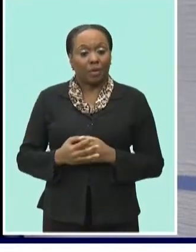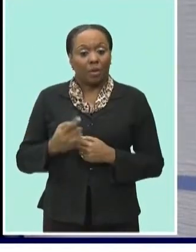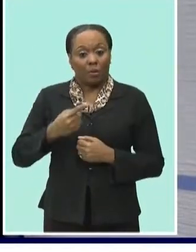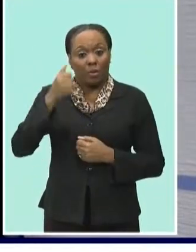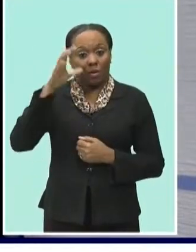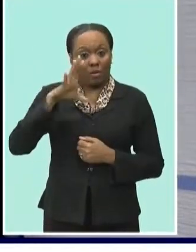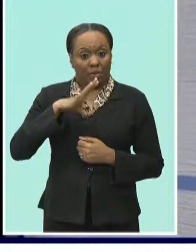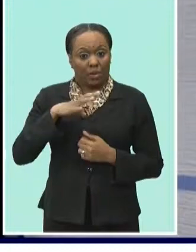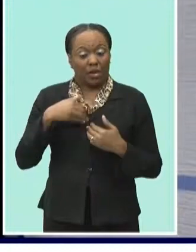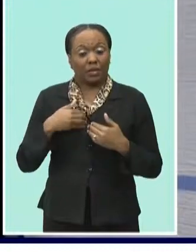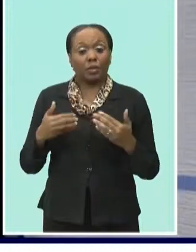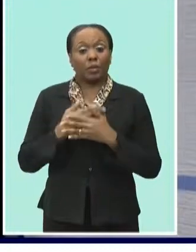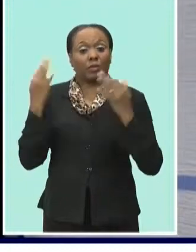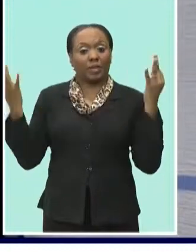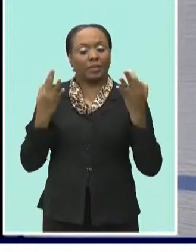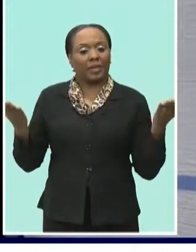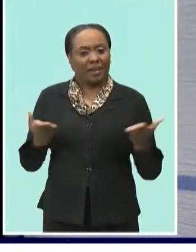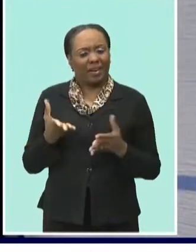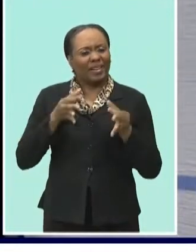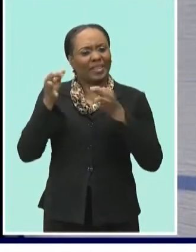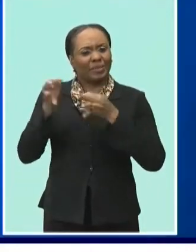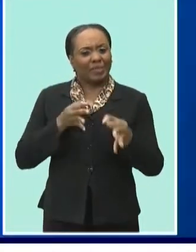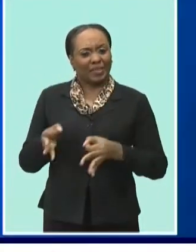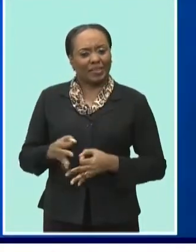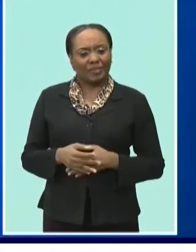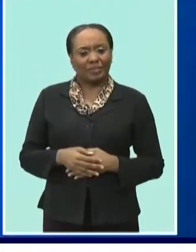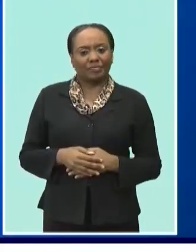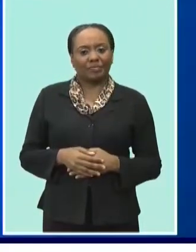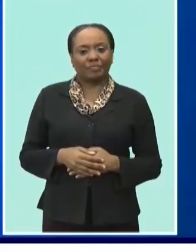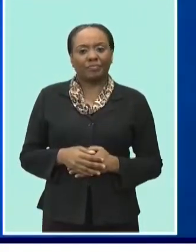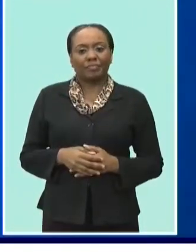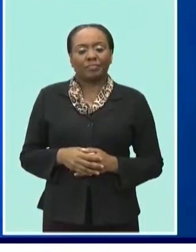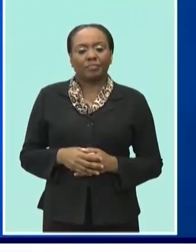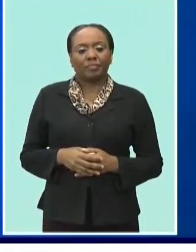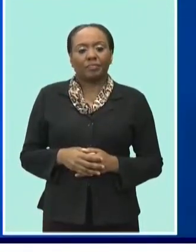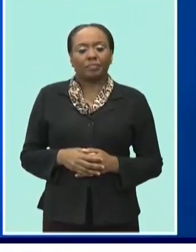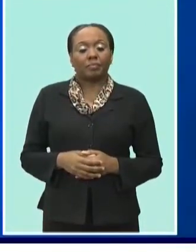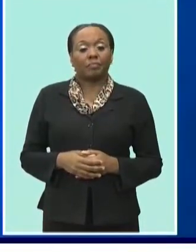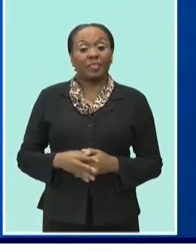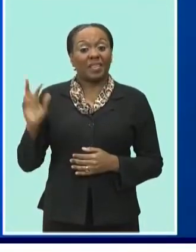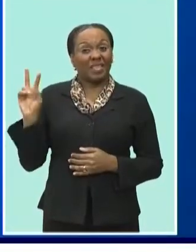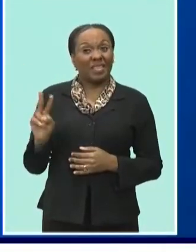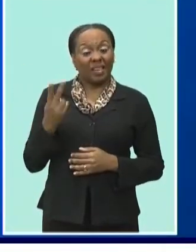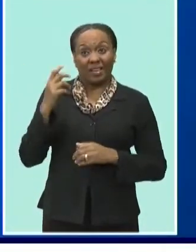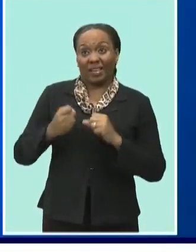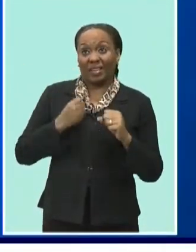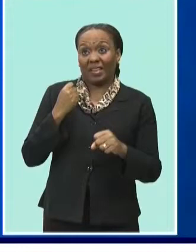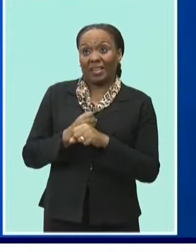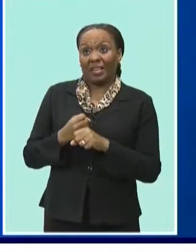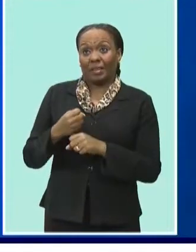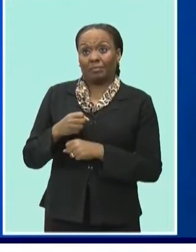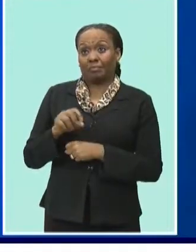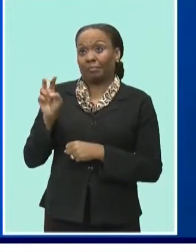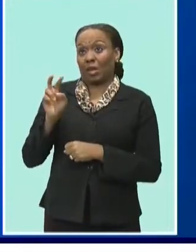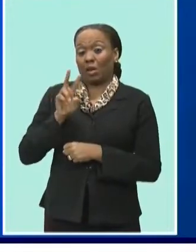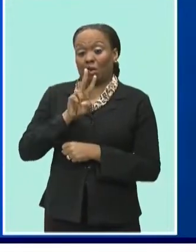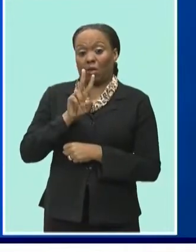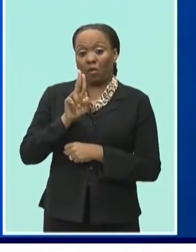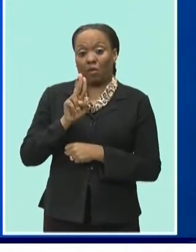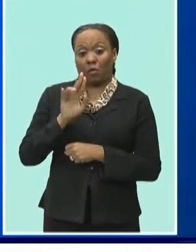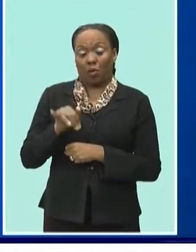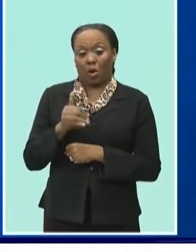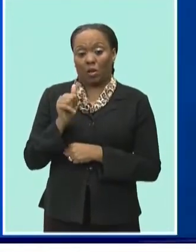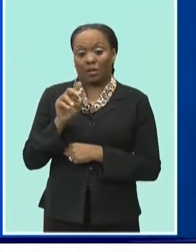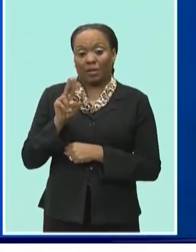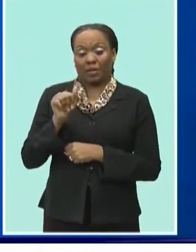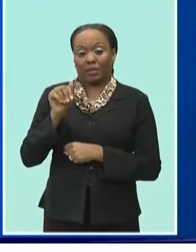newest festivals on the island. Now in just its second year, the Vujade Music Festival